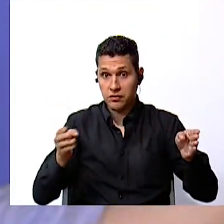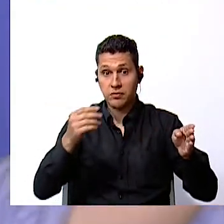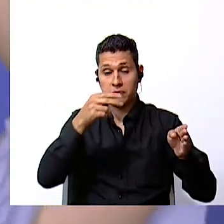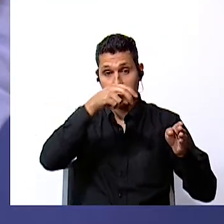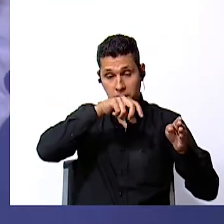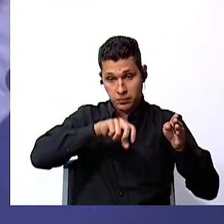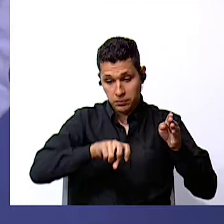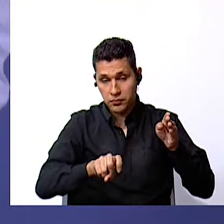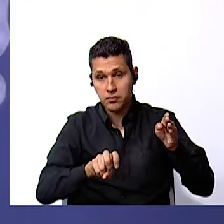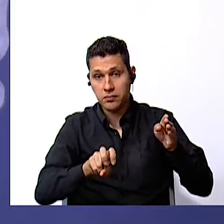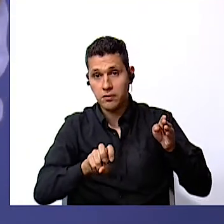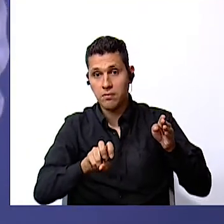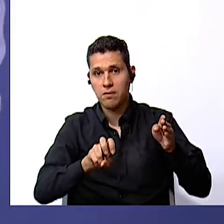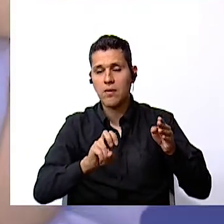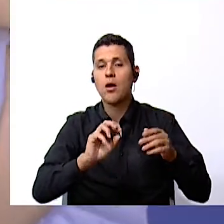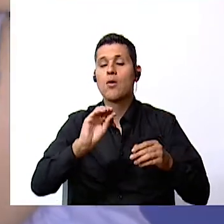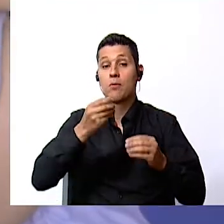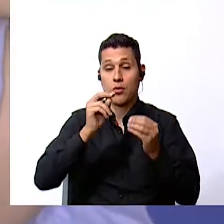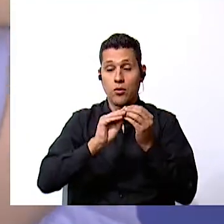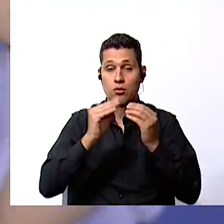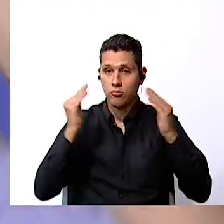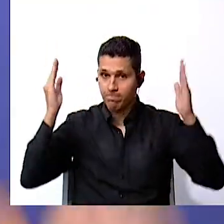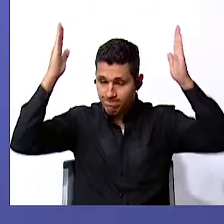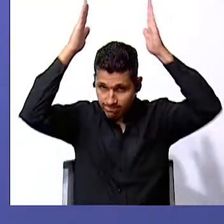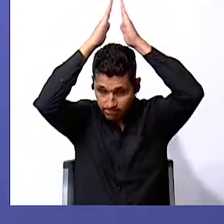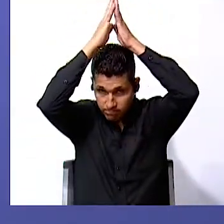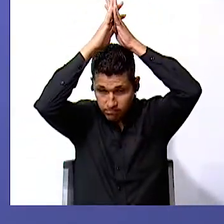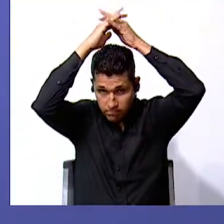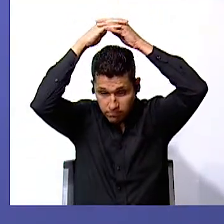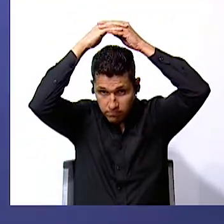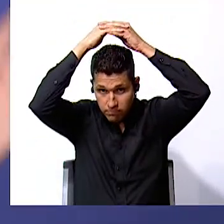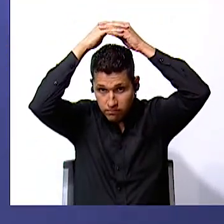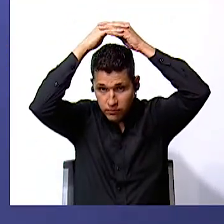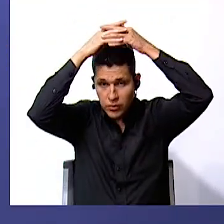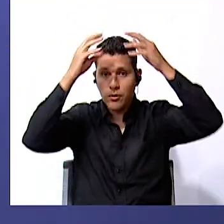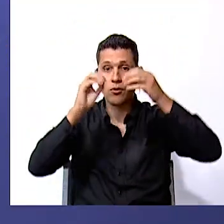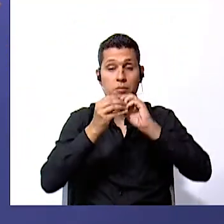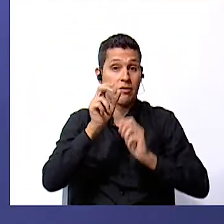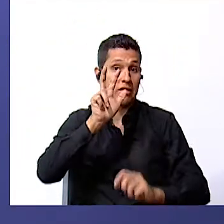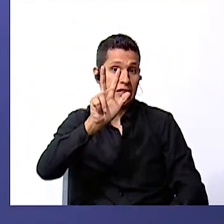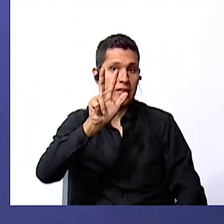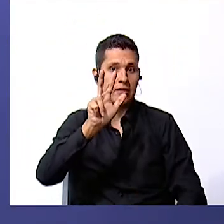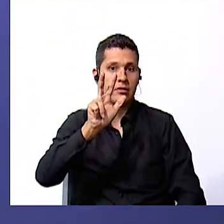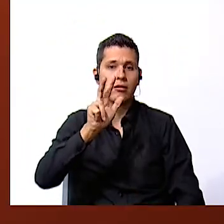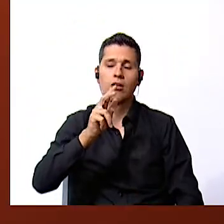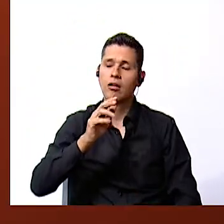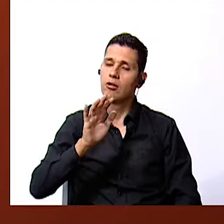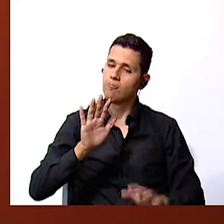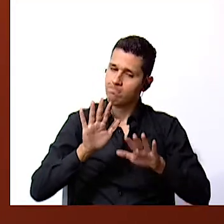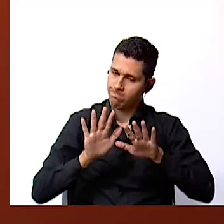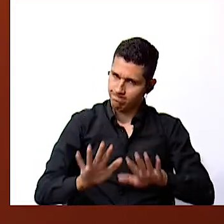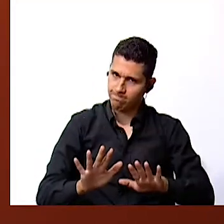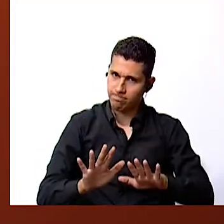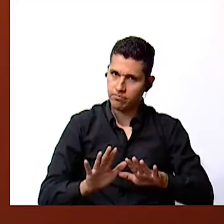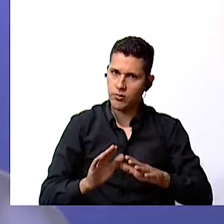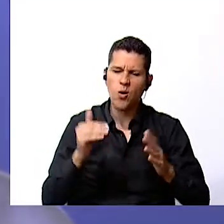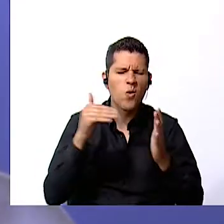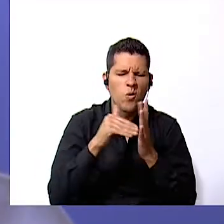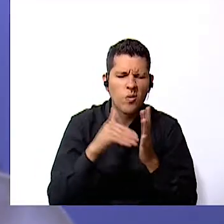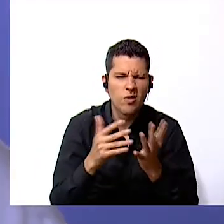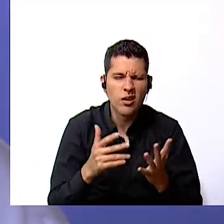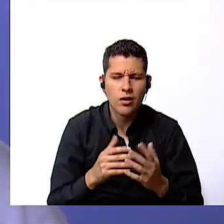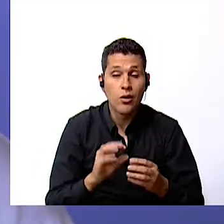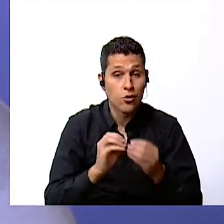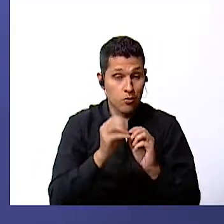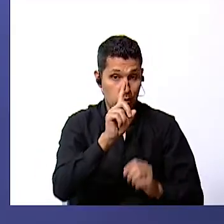your hands over your head. And number 3, stay calm. Let's go again. Number